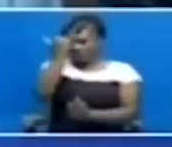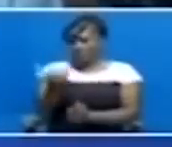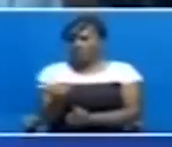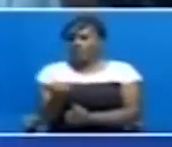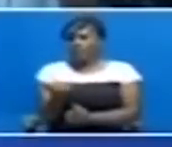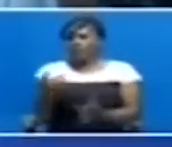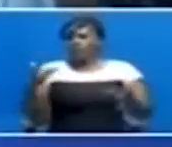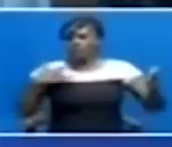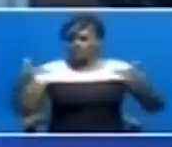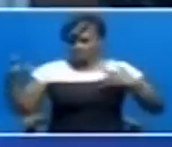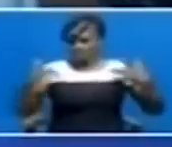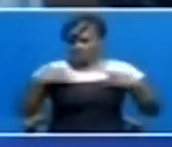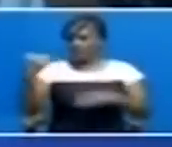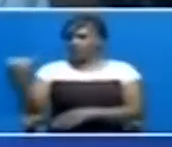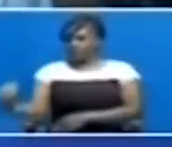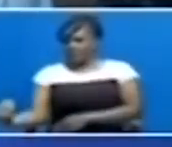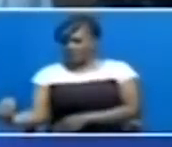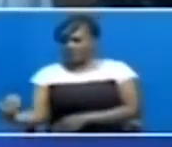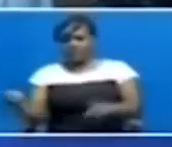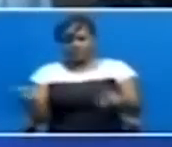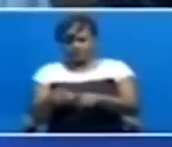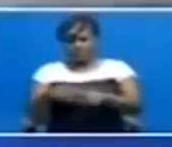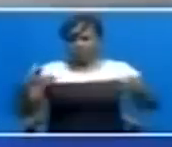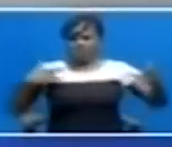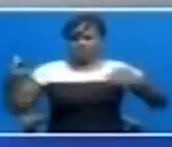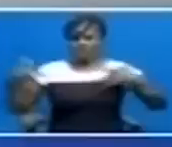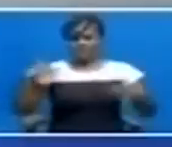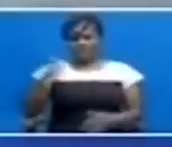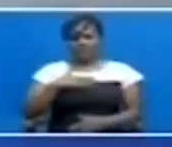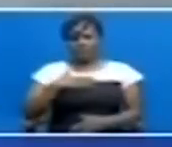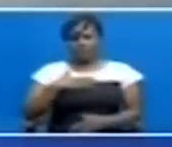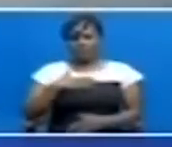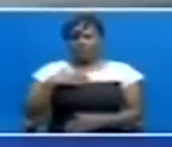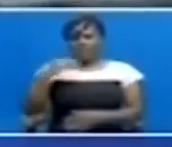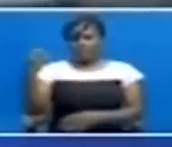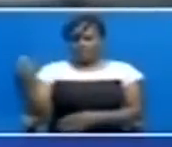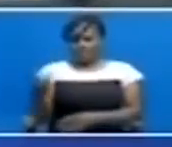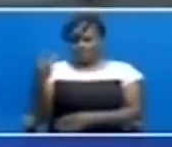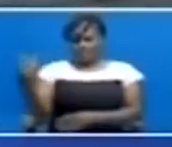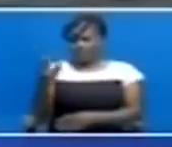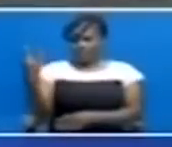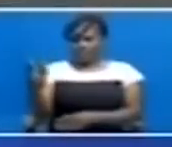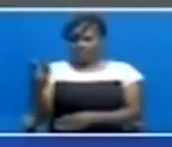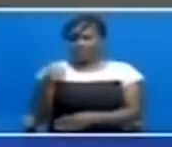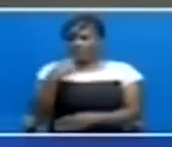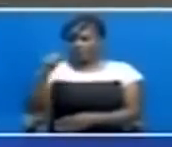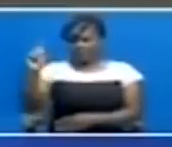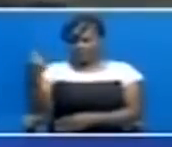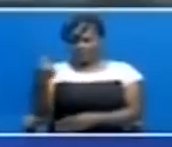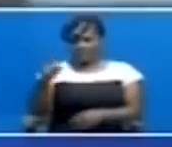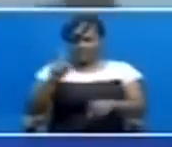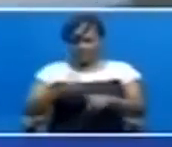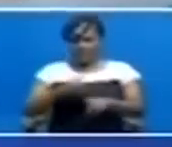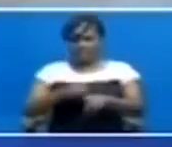what concerns the child really is our concern. Earlier this year in April, Pope Francis mentioned Kenya during his